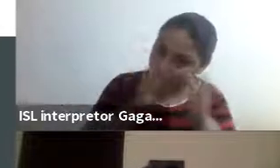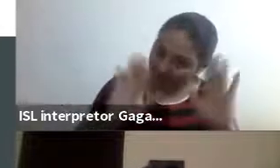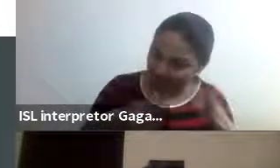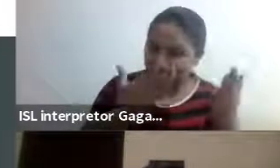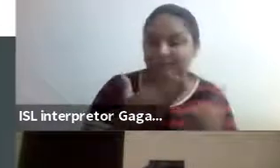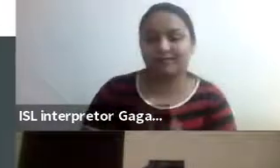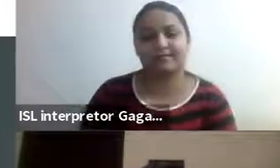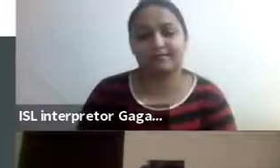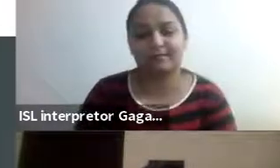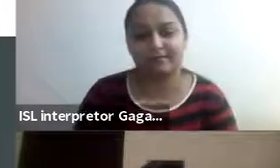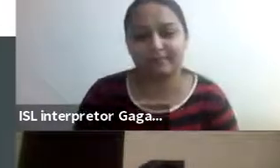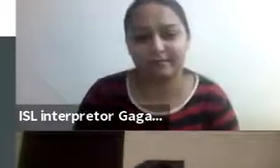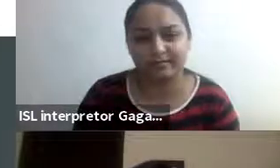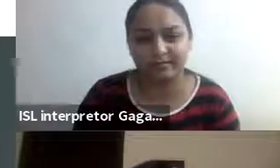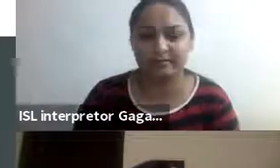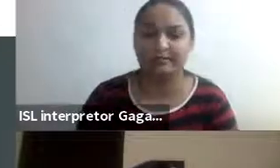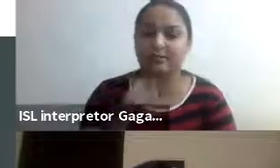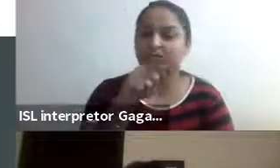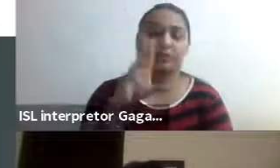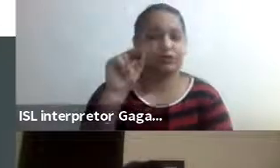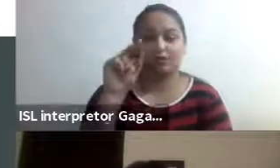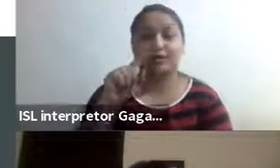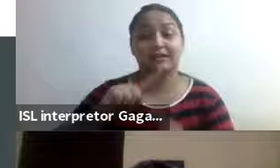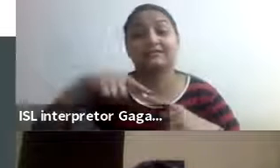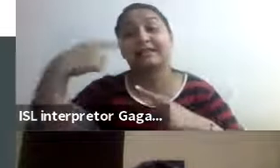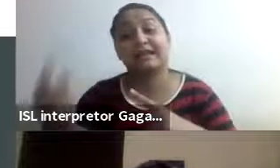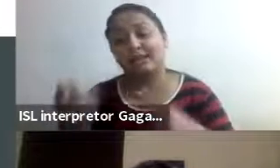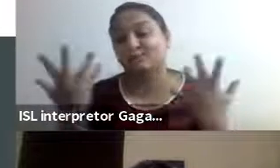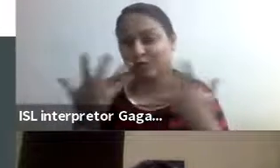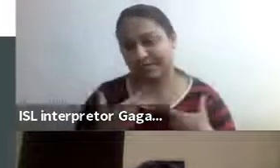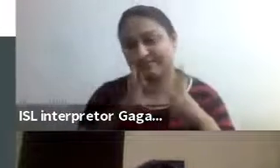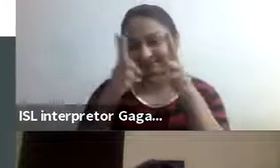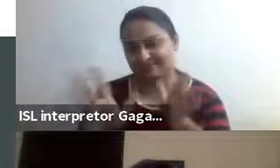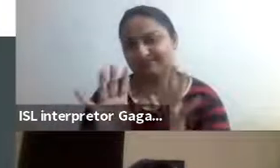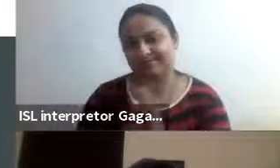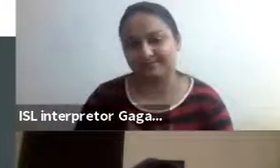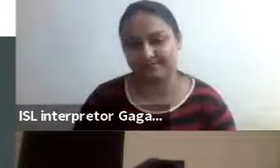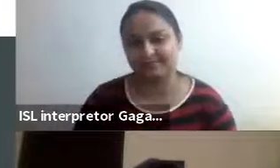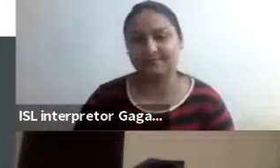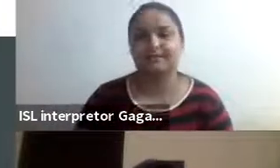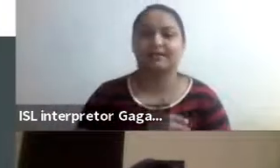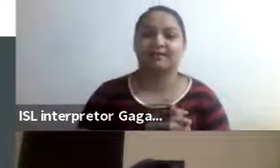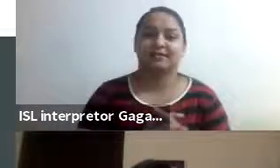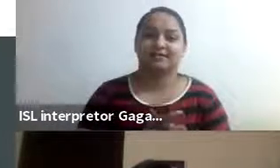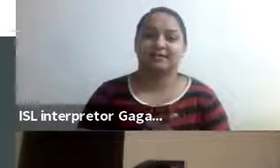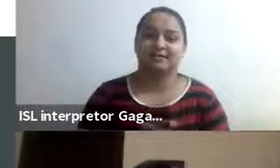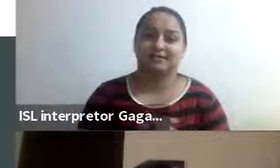them. You'll understand what I mean in the next segment, but I'd just like to point that out